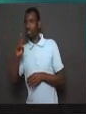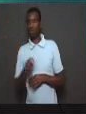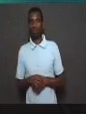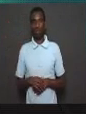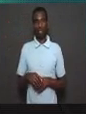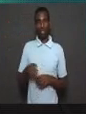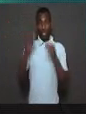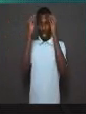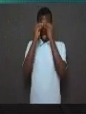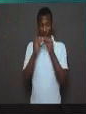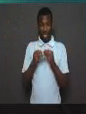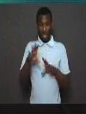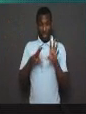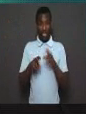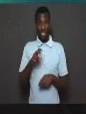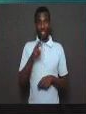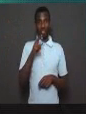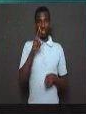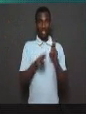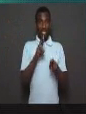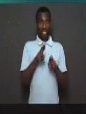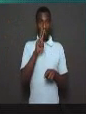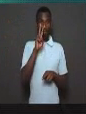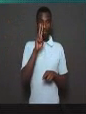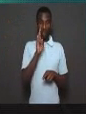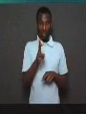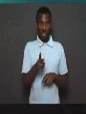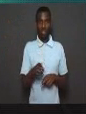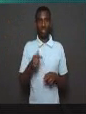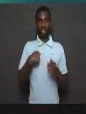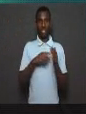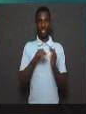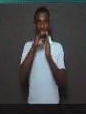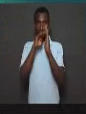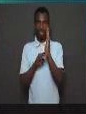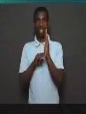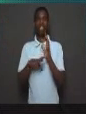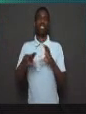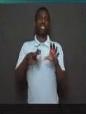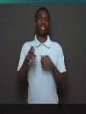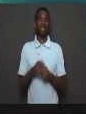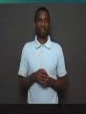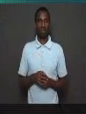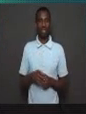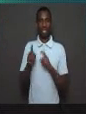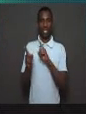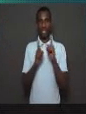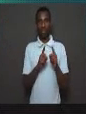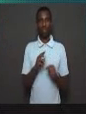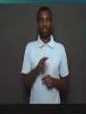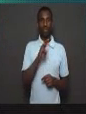their relative velocity, we subtract, and the difference is